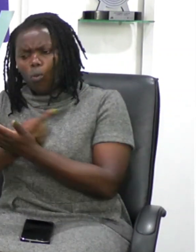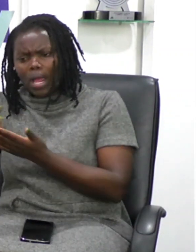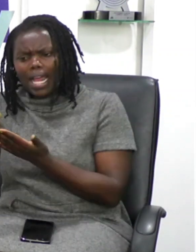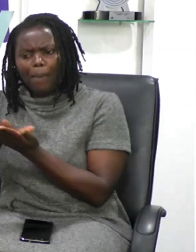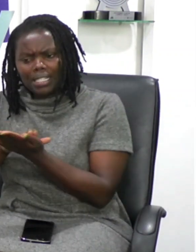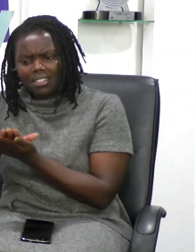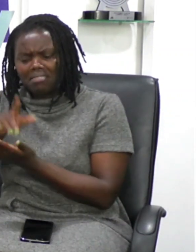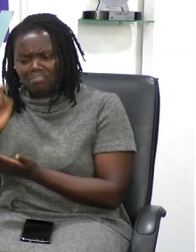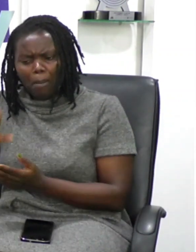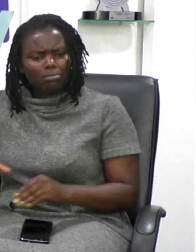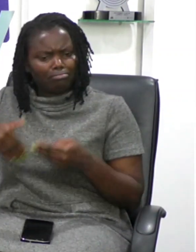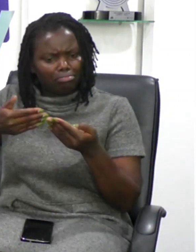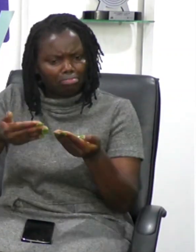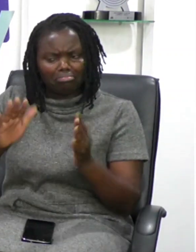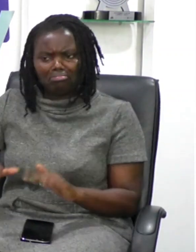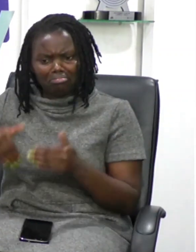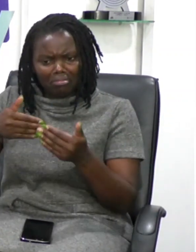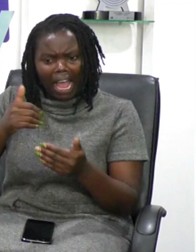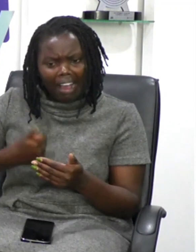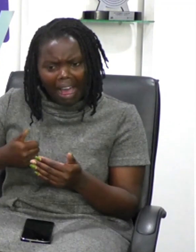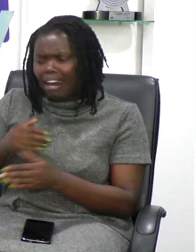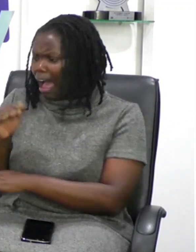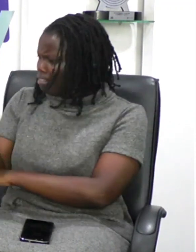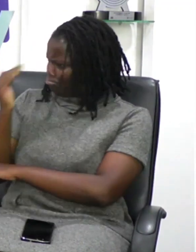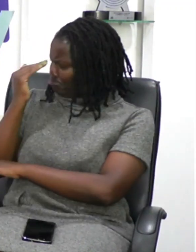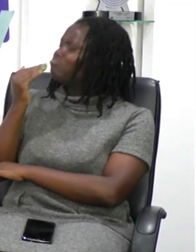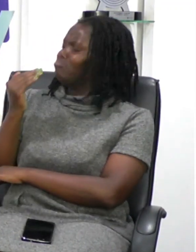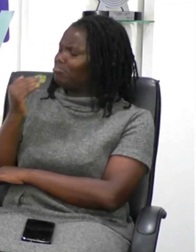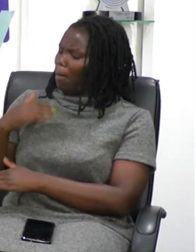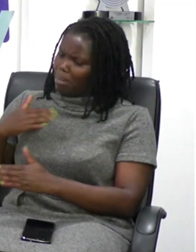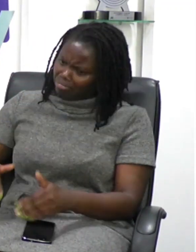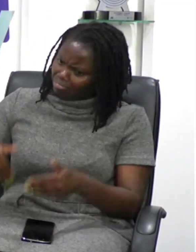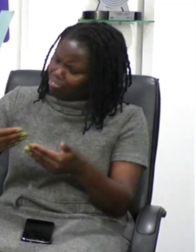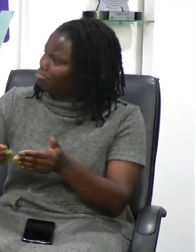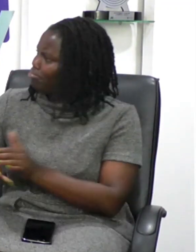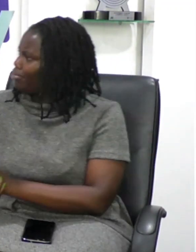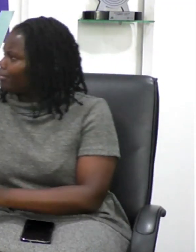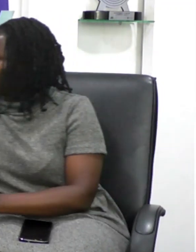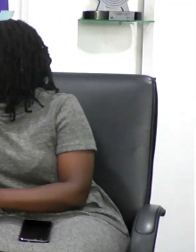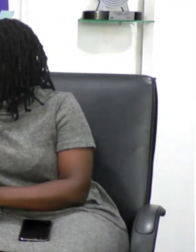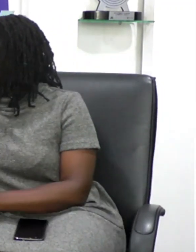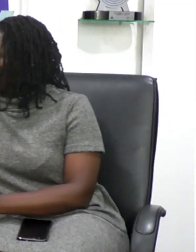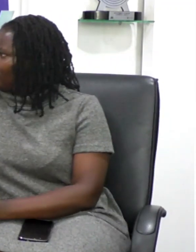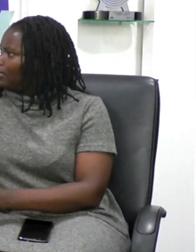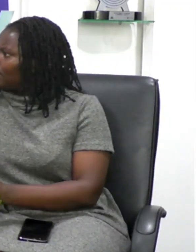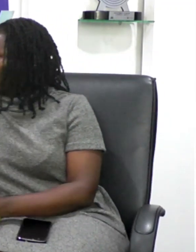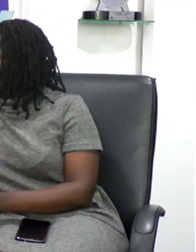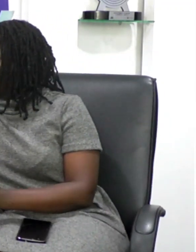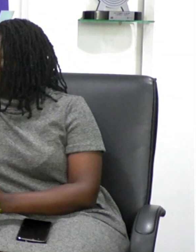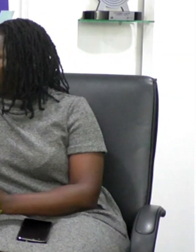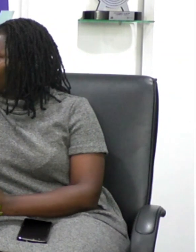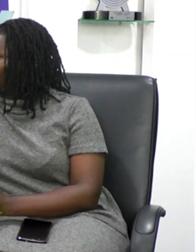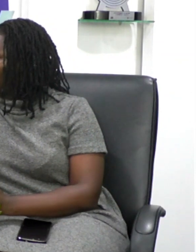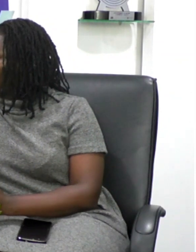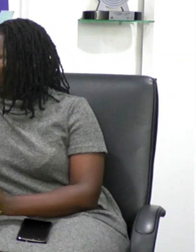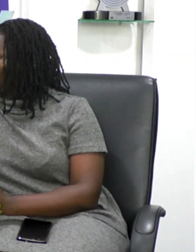Then you decided that on a weekly basis I'll be supporting and paying for these girls because they're requesting me to pay for them their